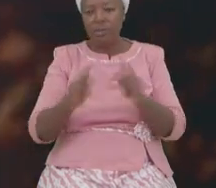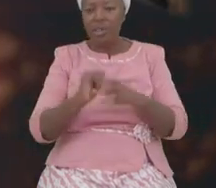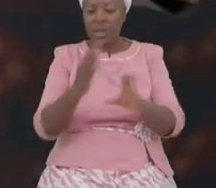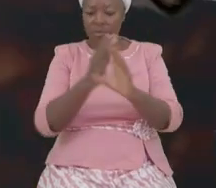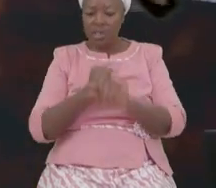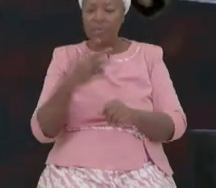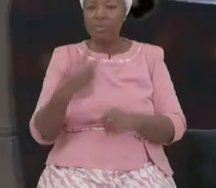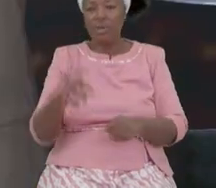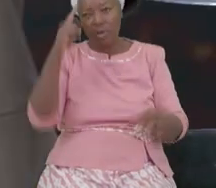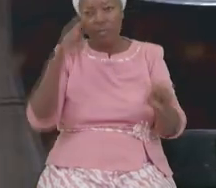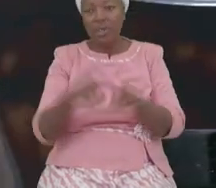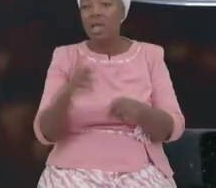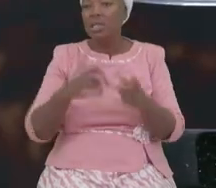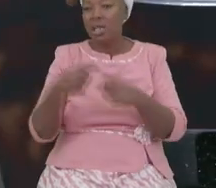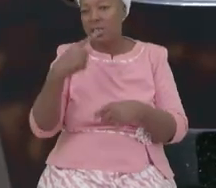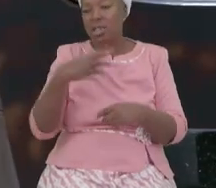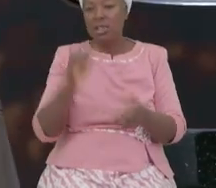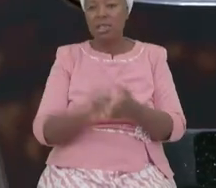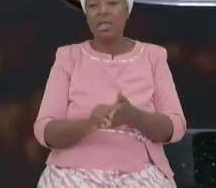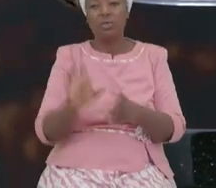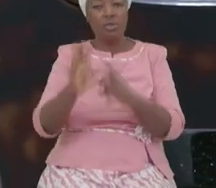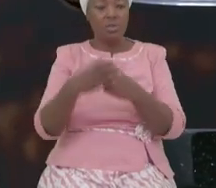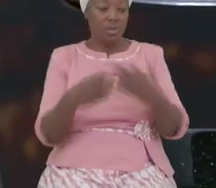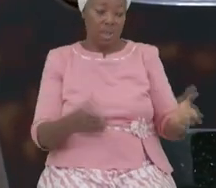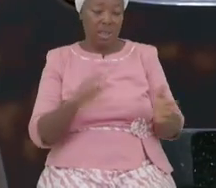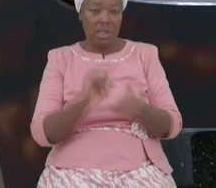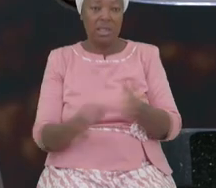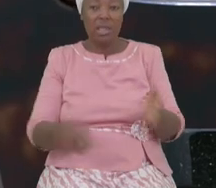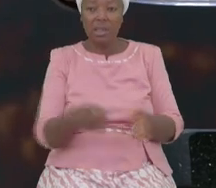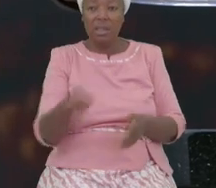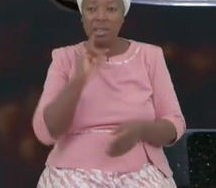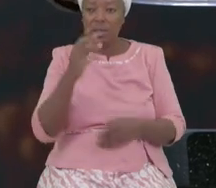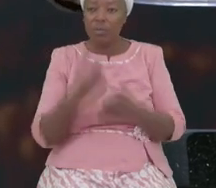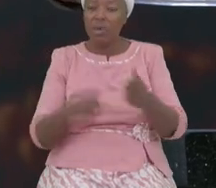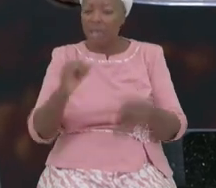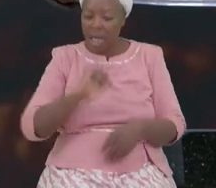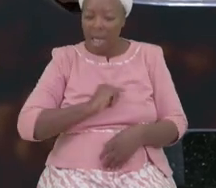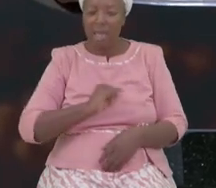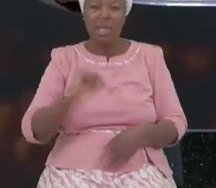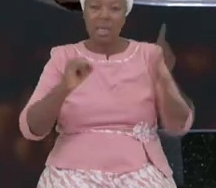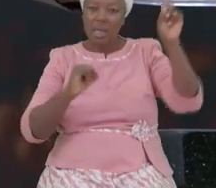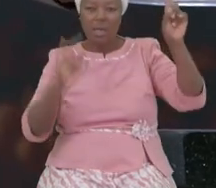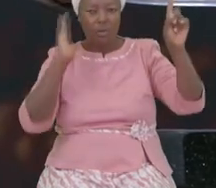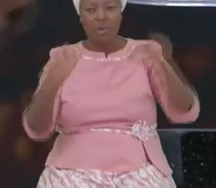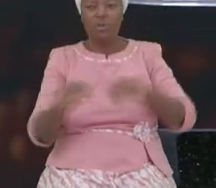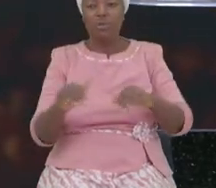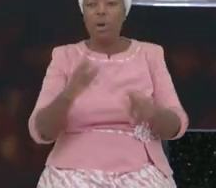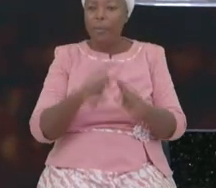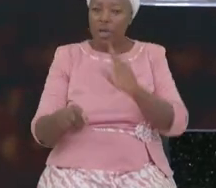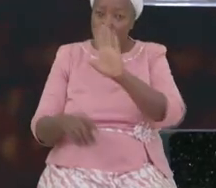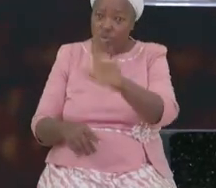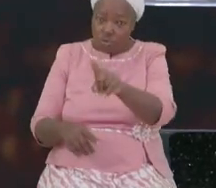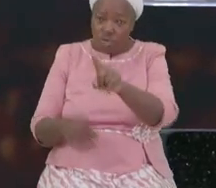And it states the condition there that this is what I will do, but you have